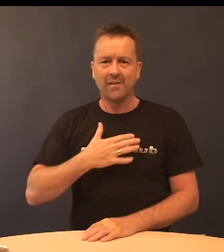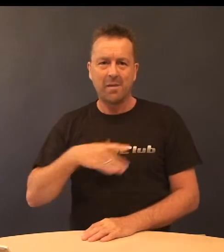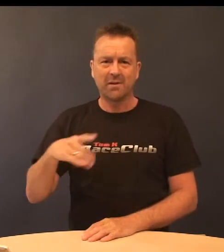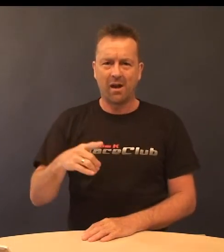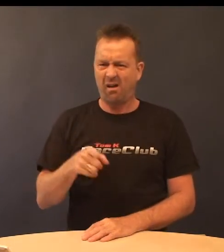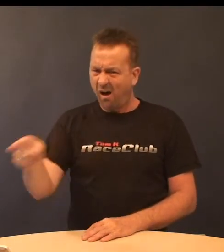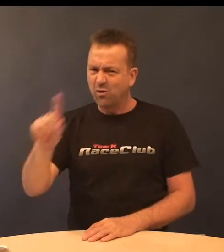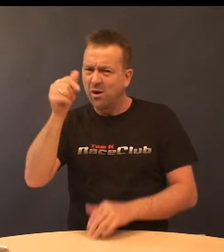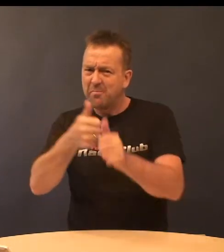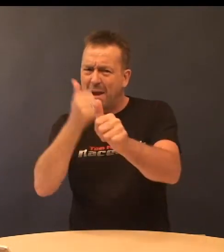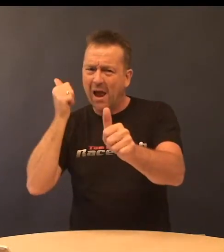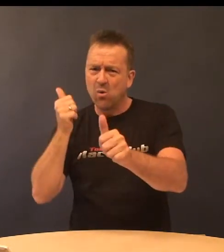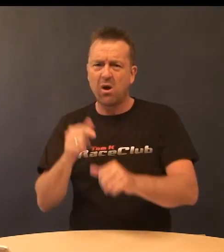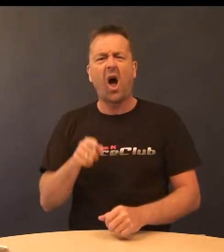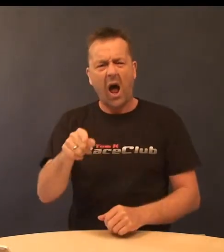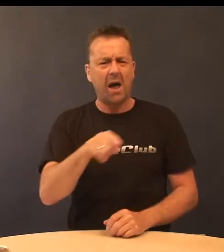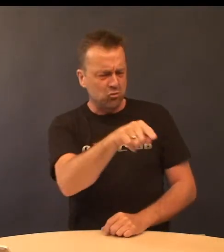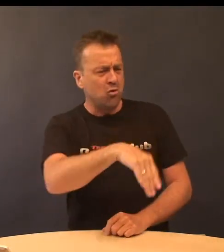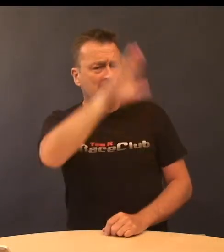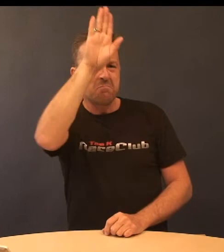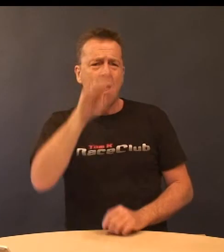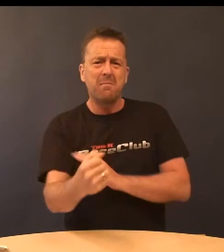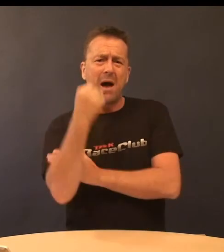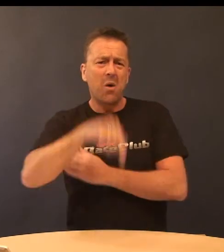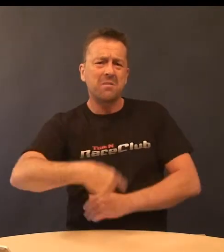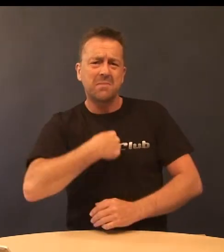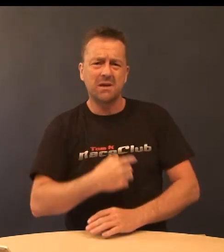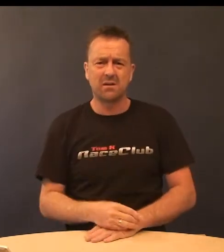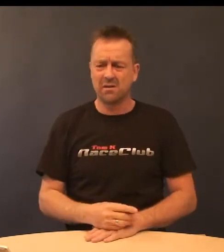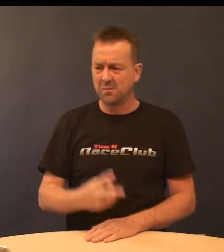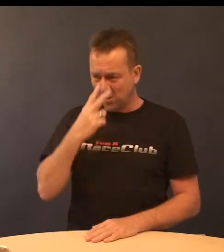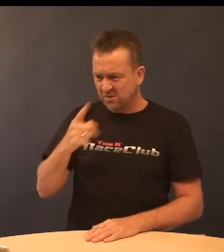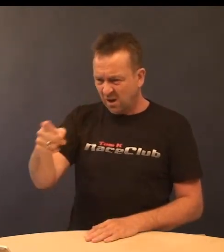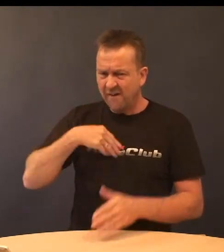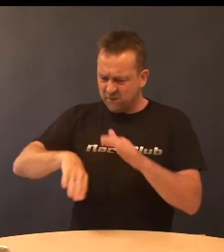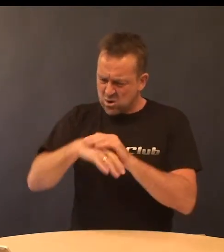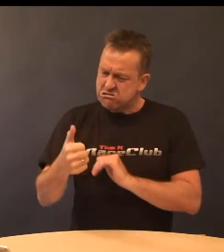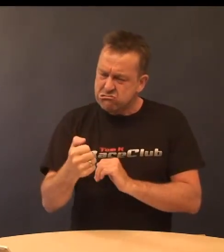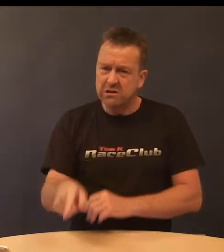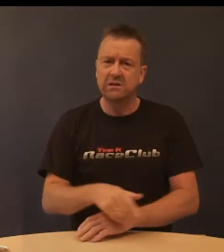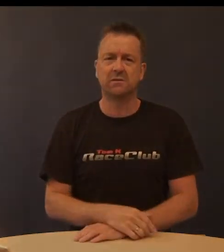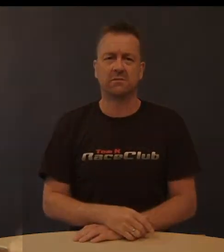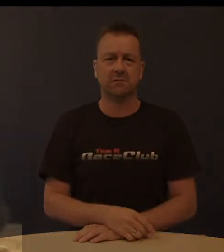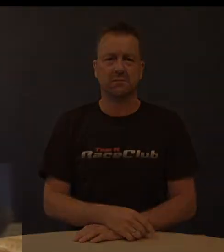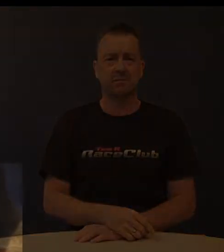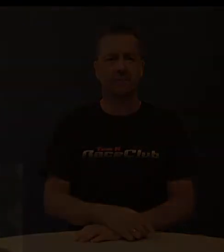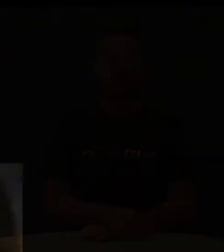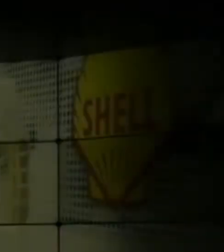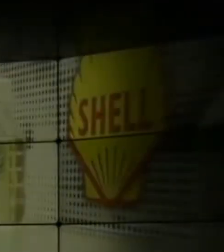opened up a gap there. A little at the start, but I think you've got more power than me. Look, I'm flat out here.